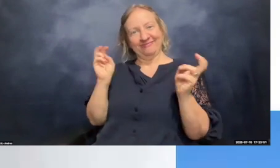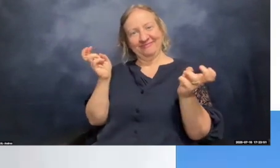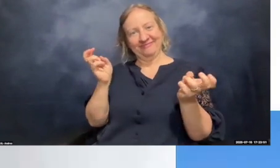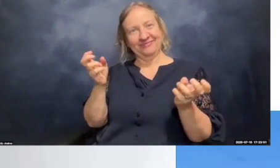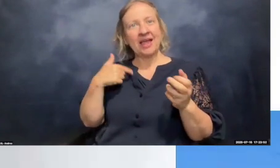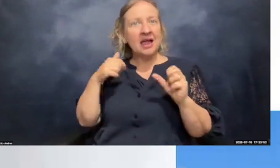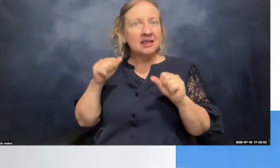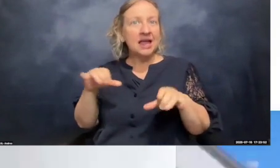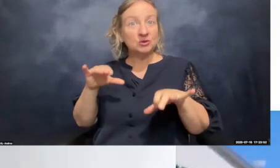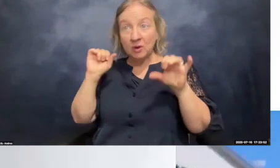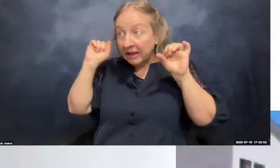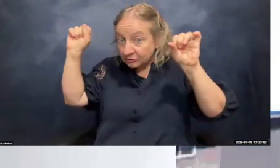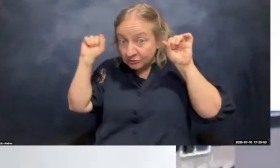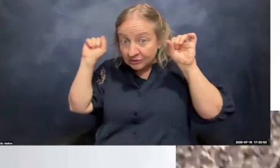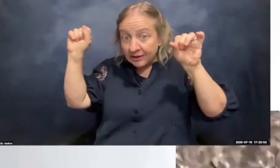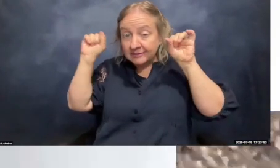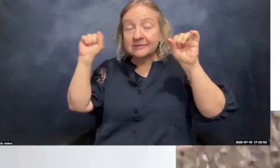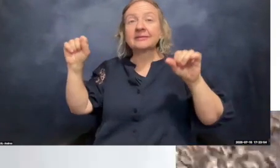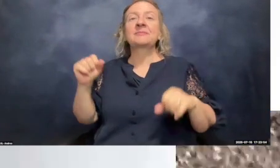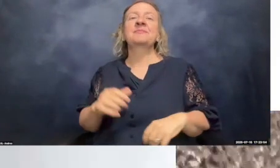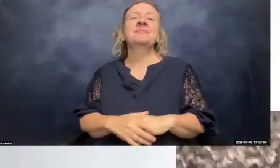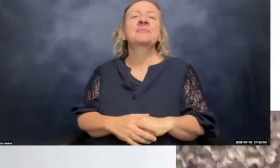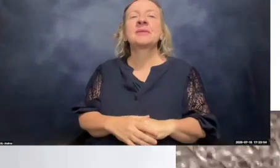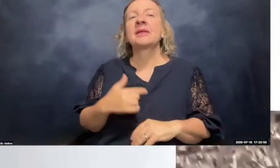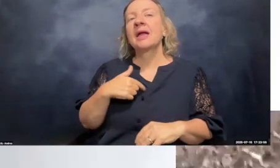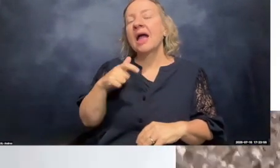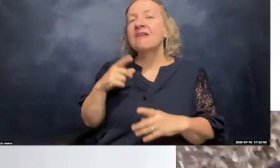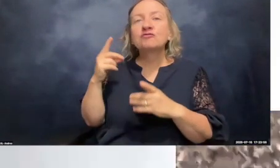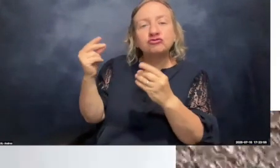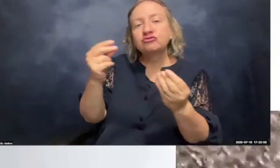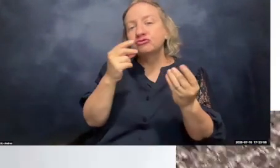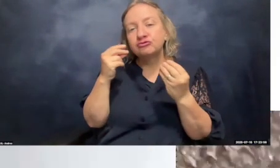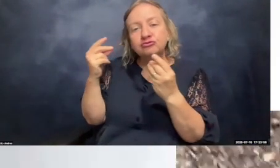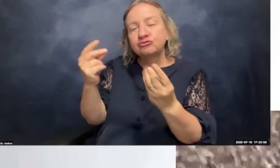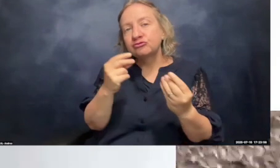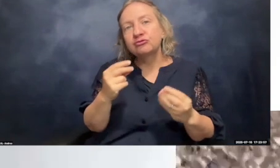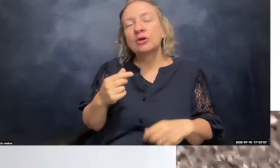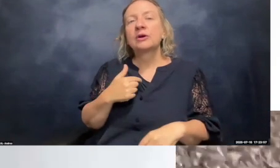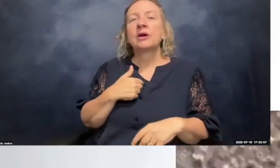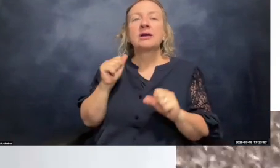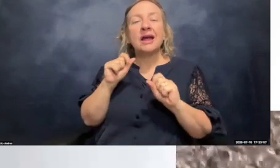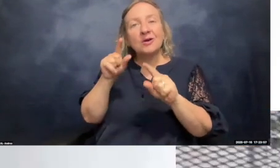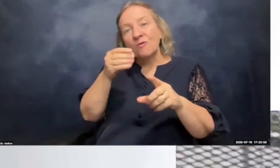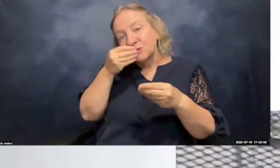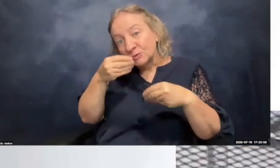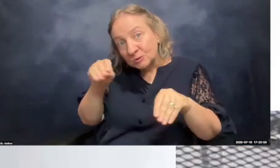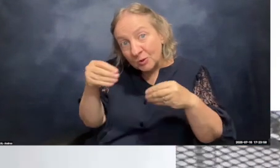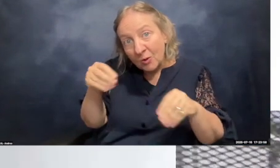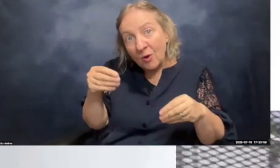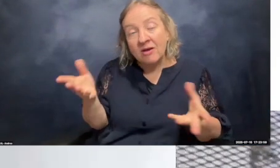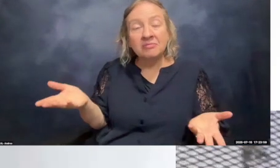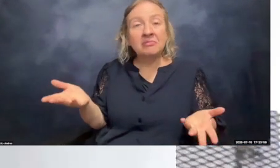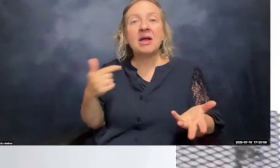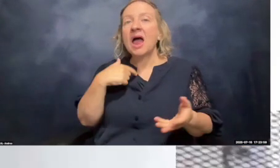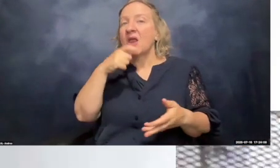my exercise. I have to go to do my errands, plus go to the grocery store. I don't have to